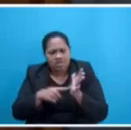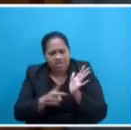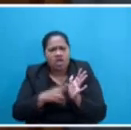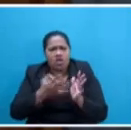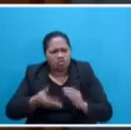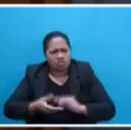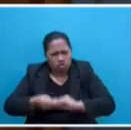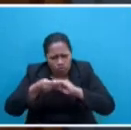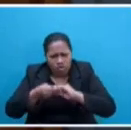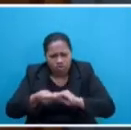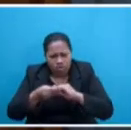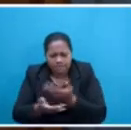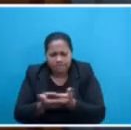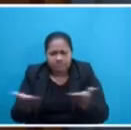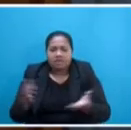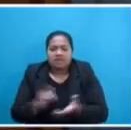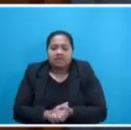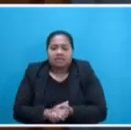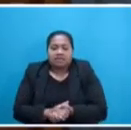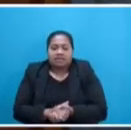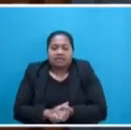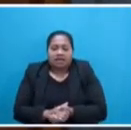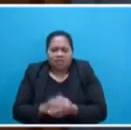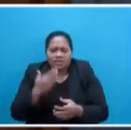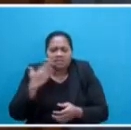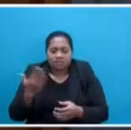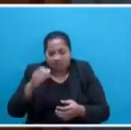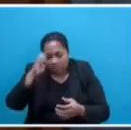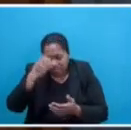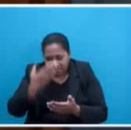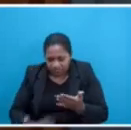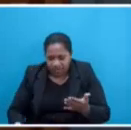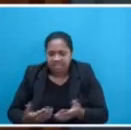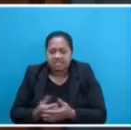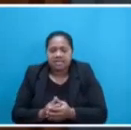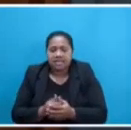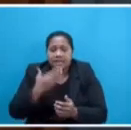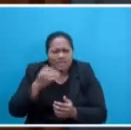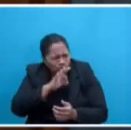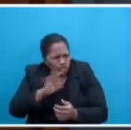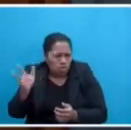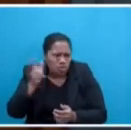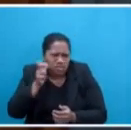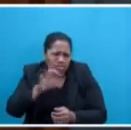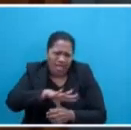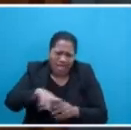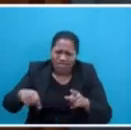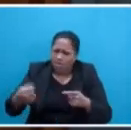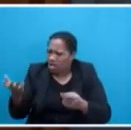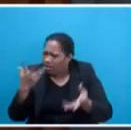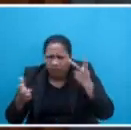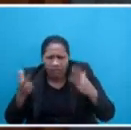on completing your exams. I will speak from experience. Please don't listen to everything that you read on social